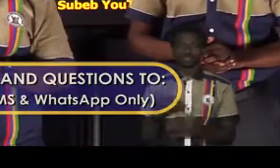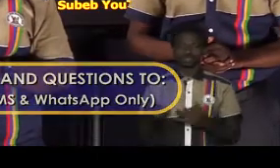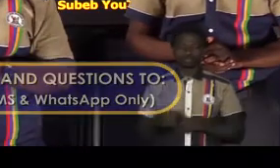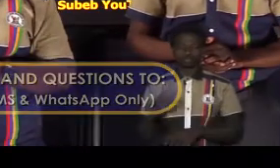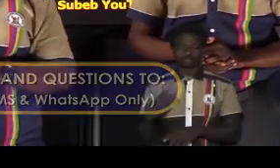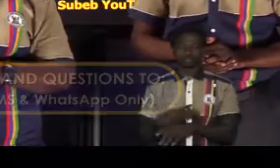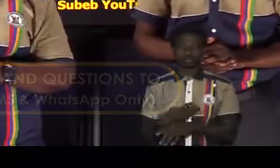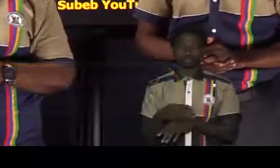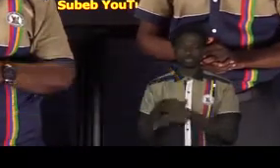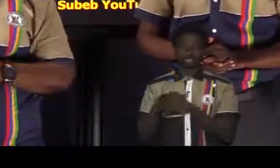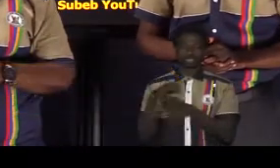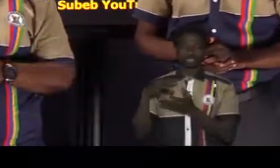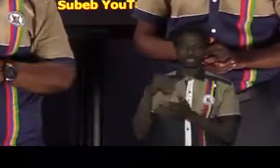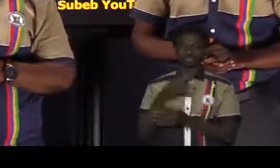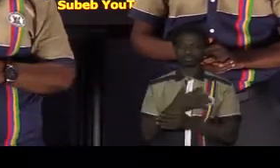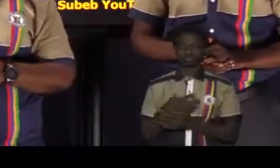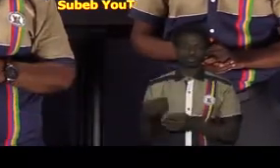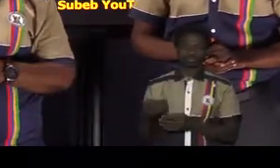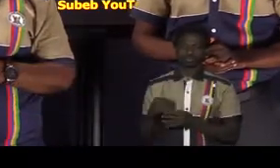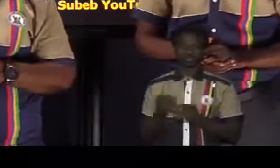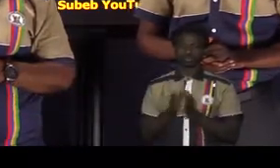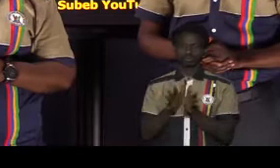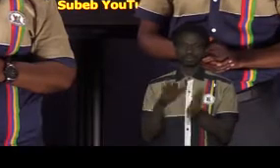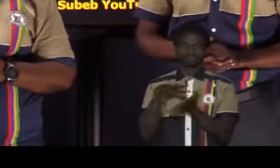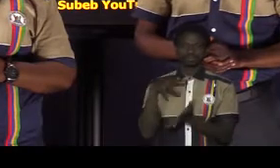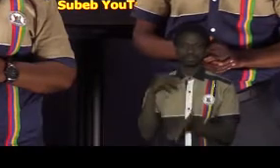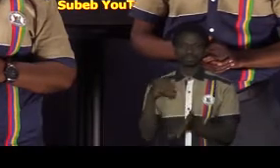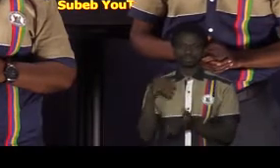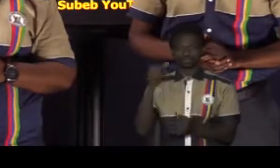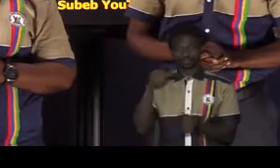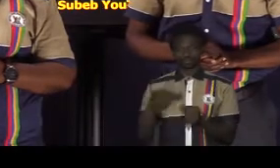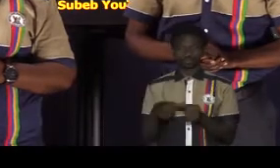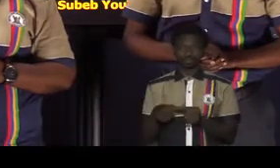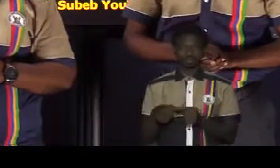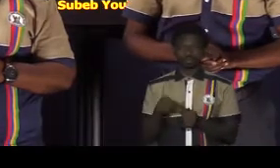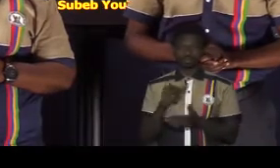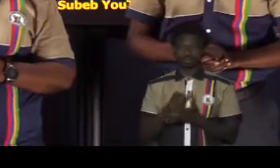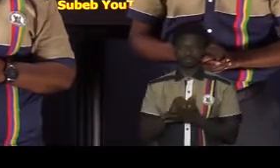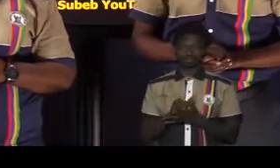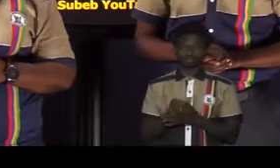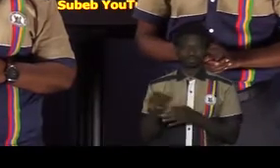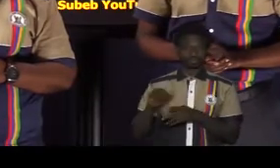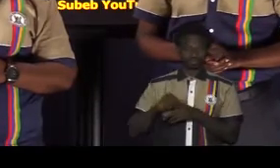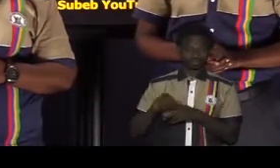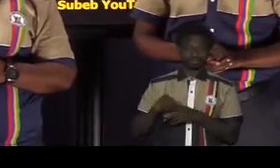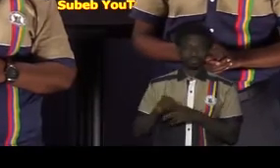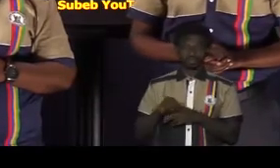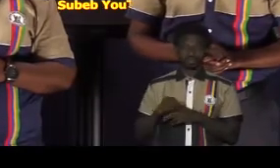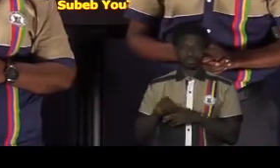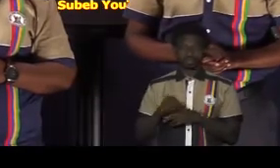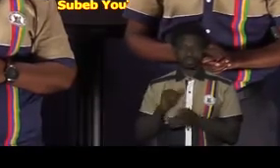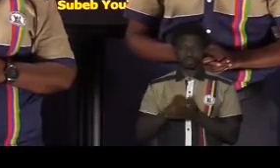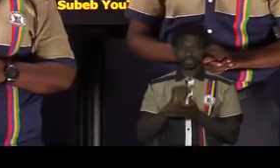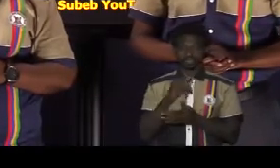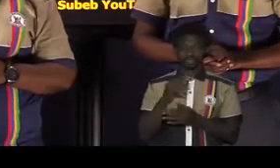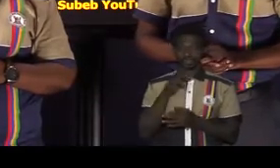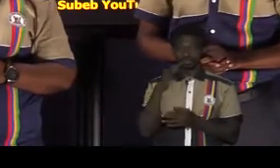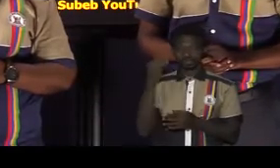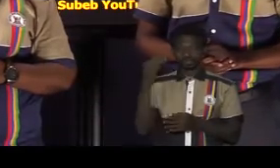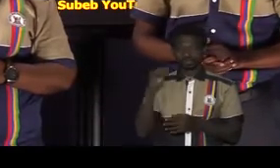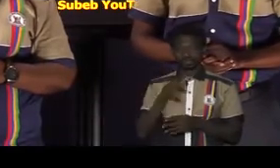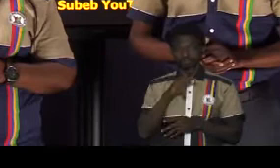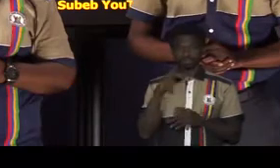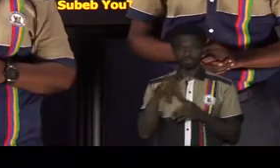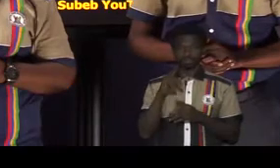mathematics, English studies, and of course, general studies. Remember that practice, practice, practice, that is the mother of